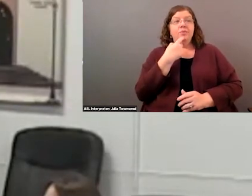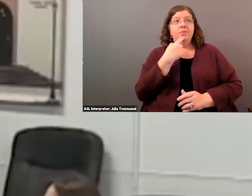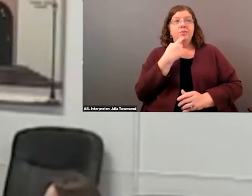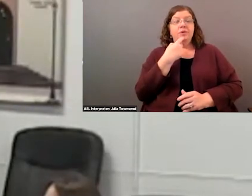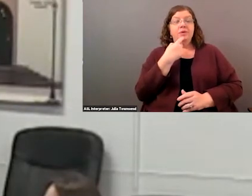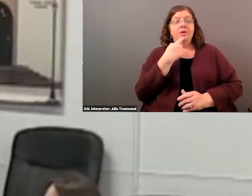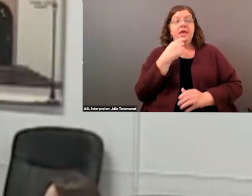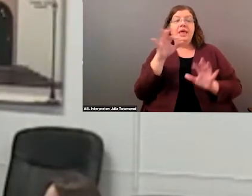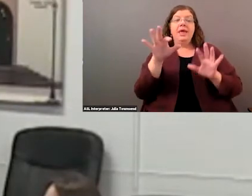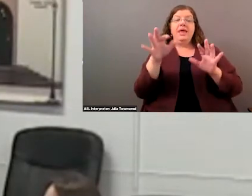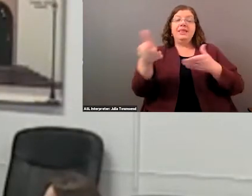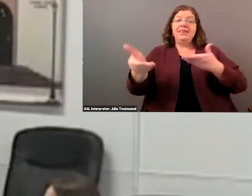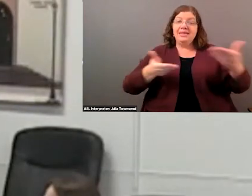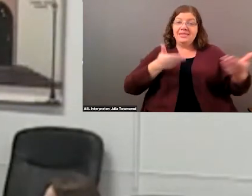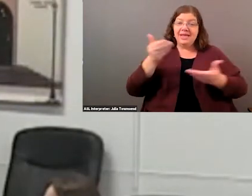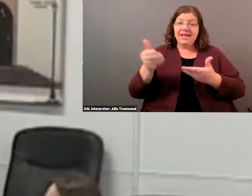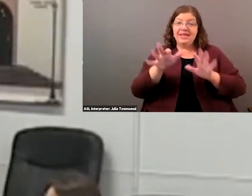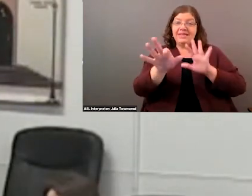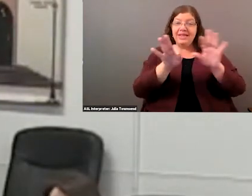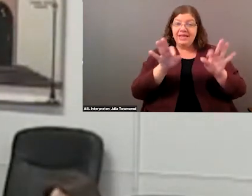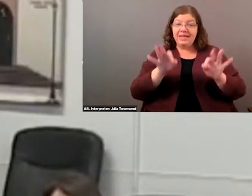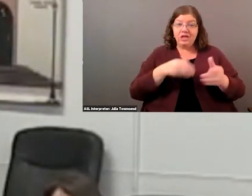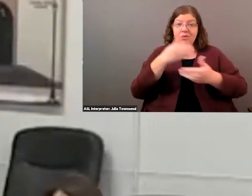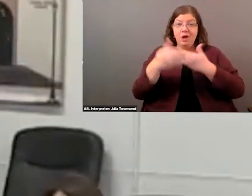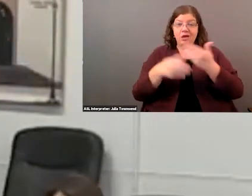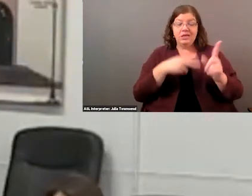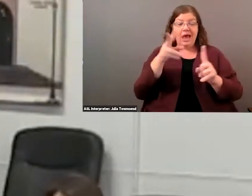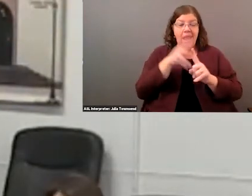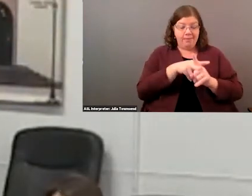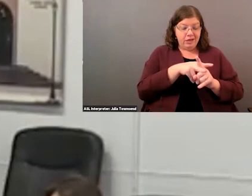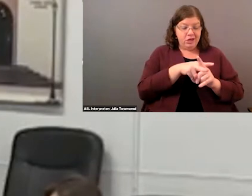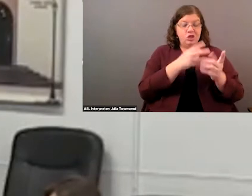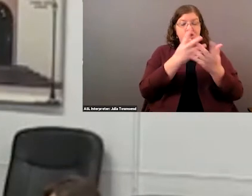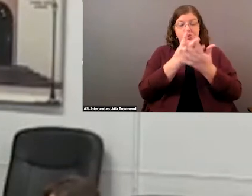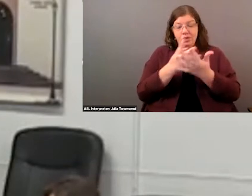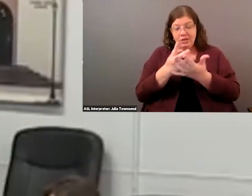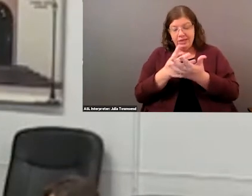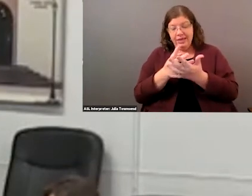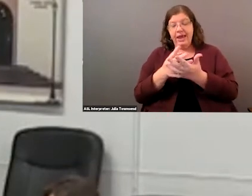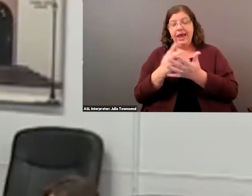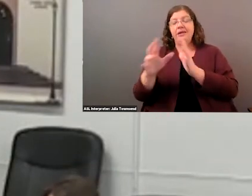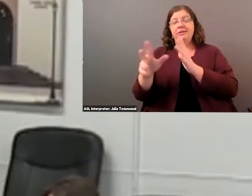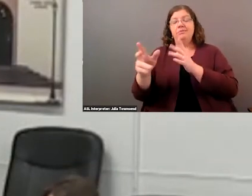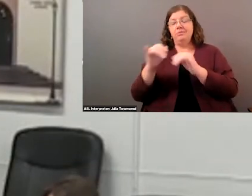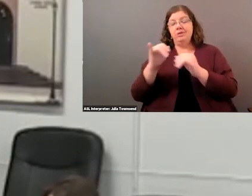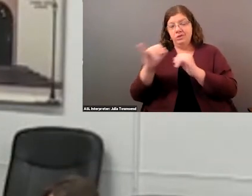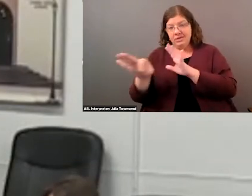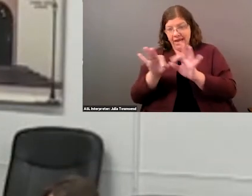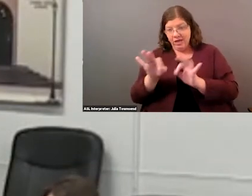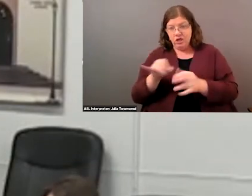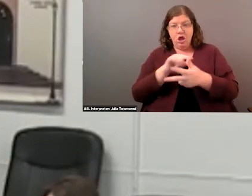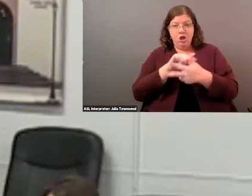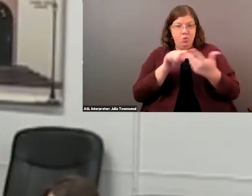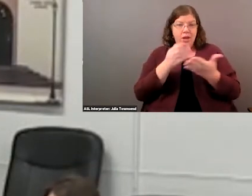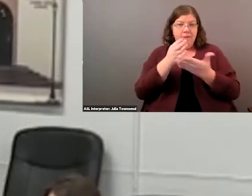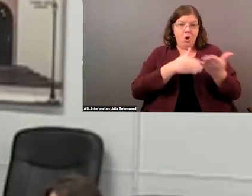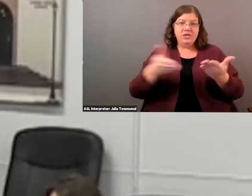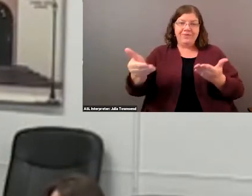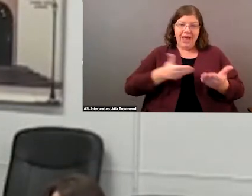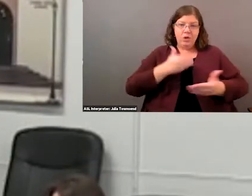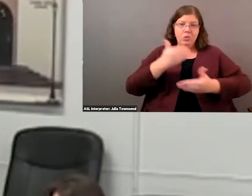and selection. So those are three aspects of the hiring process. What we've done, the work we've done since